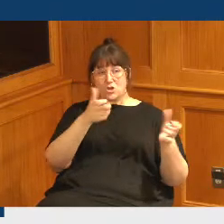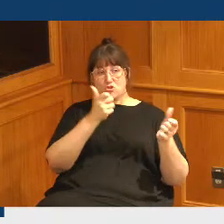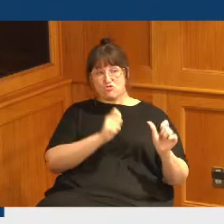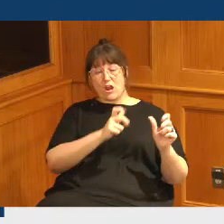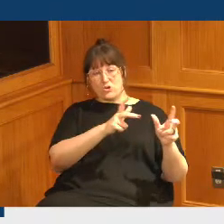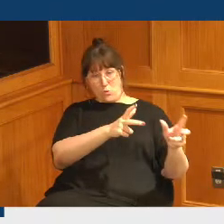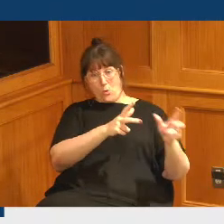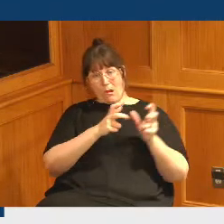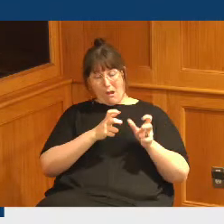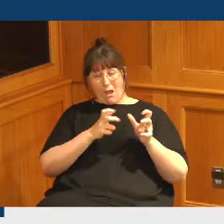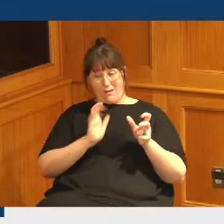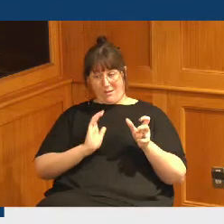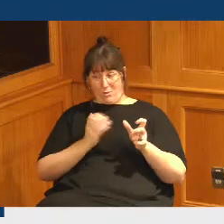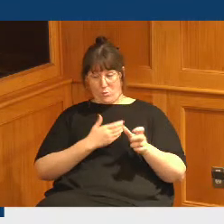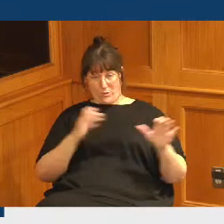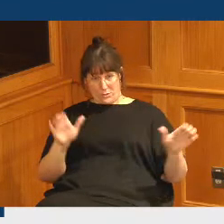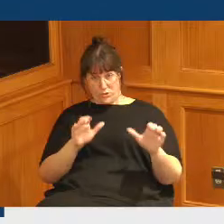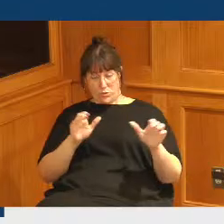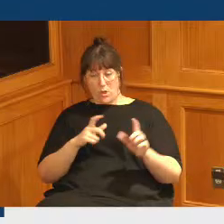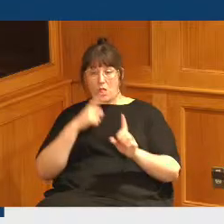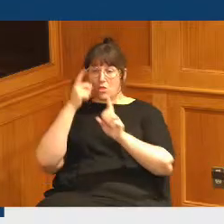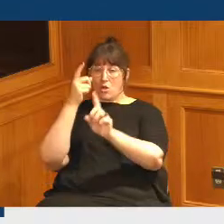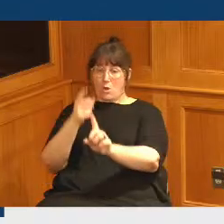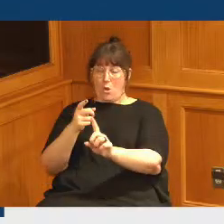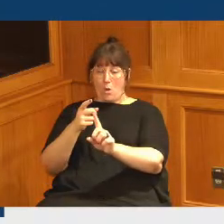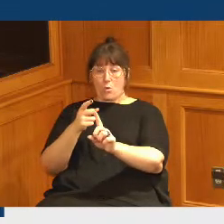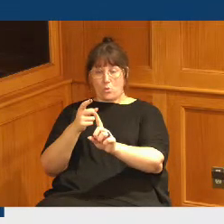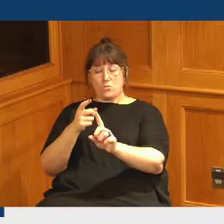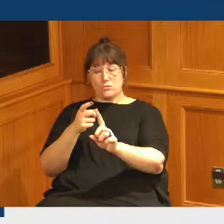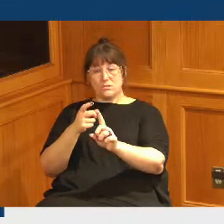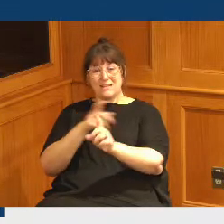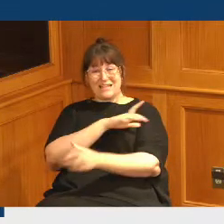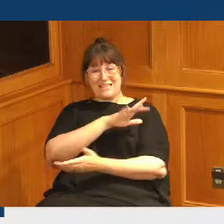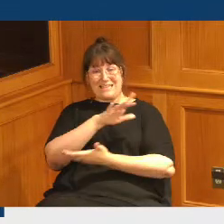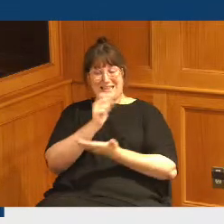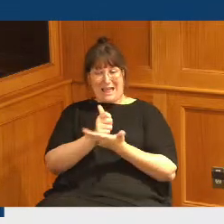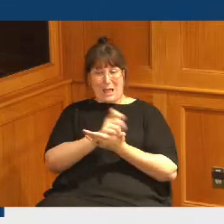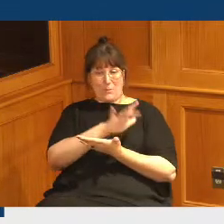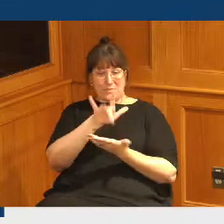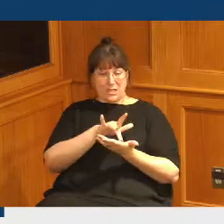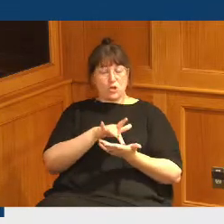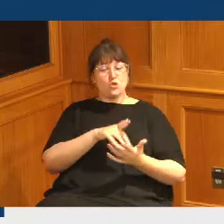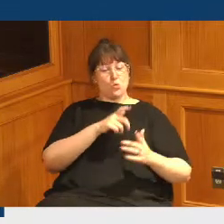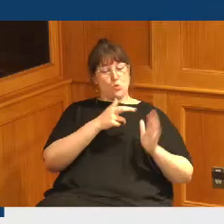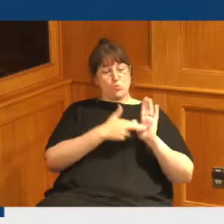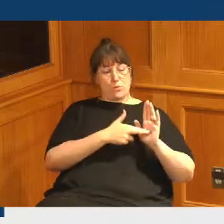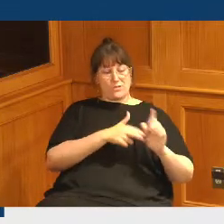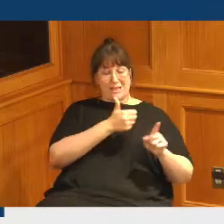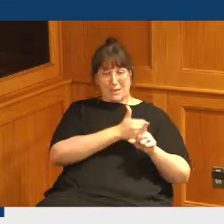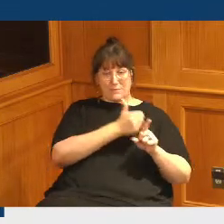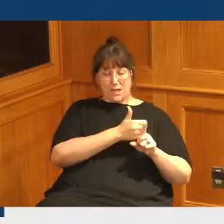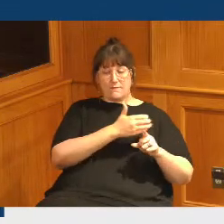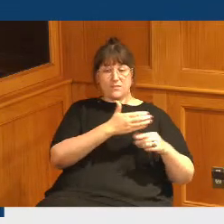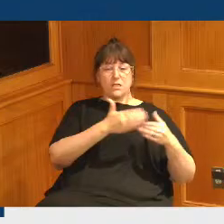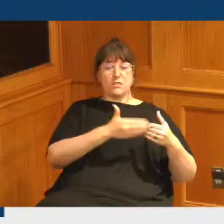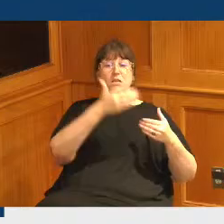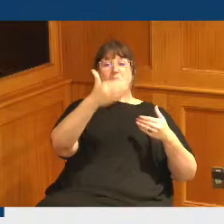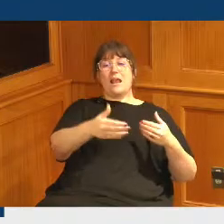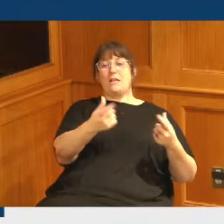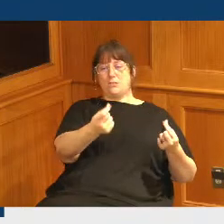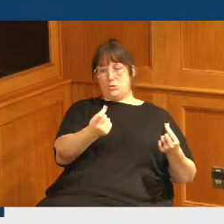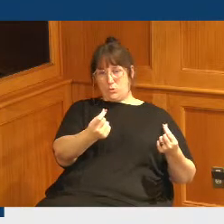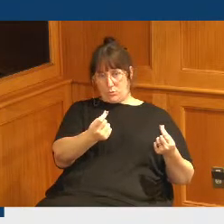The goal has always been to work with people in the Help Center to get them to represent themselves, to get them to the next goalpost on whatever their case